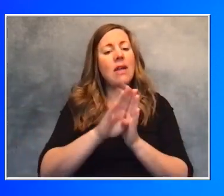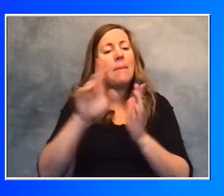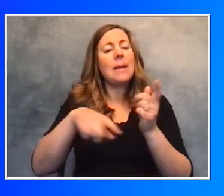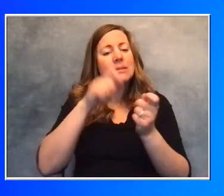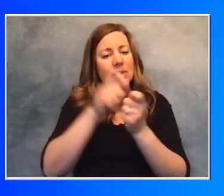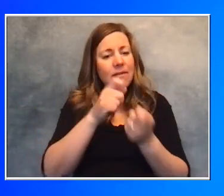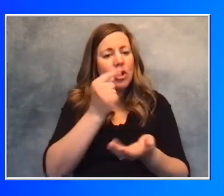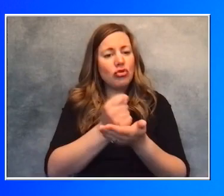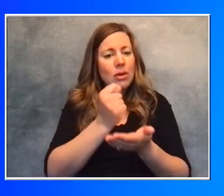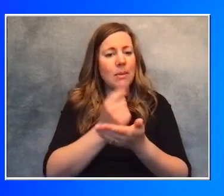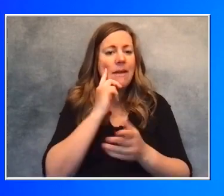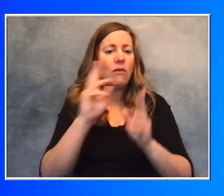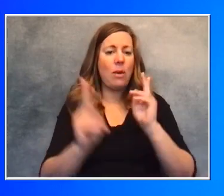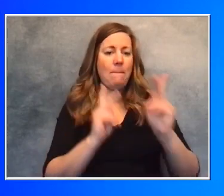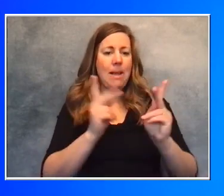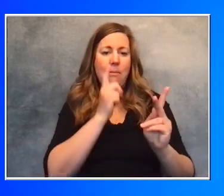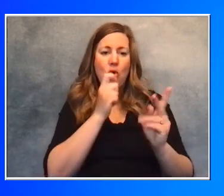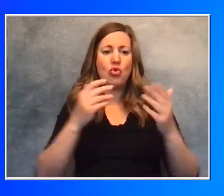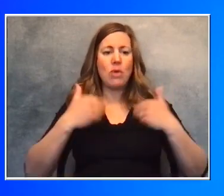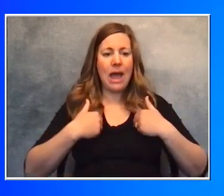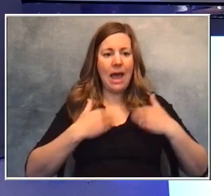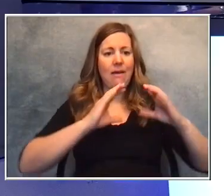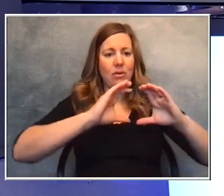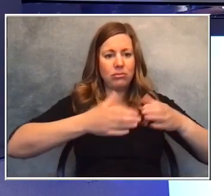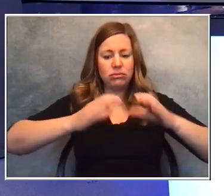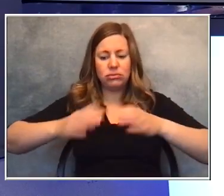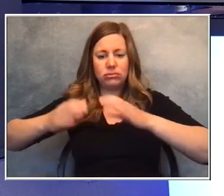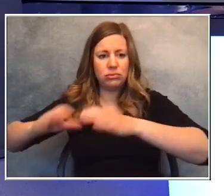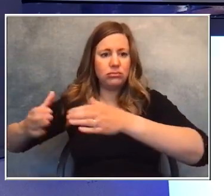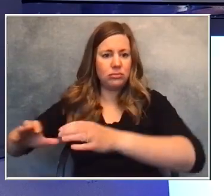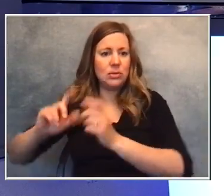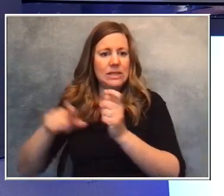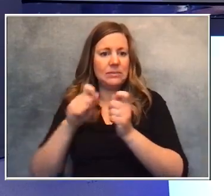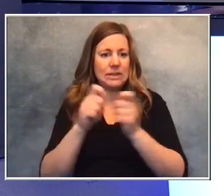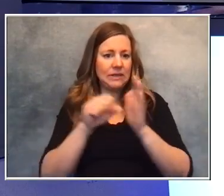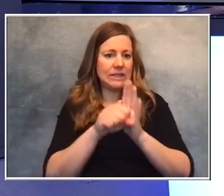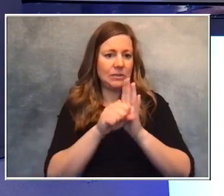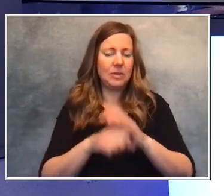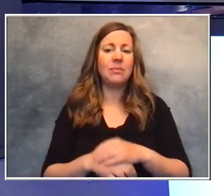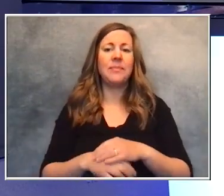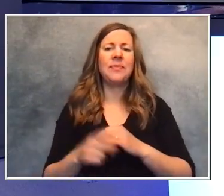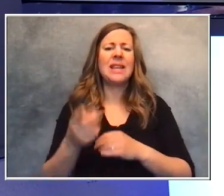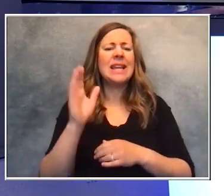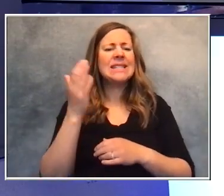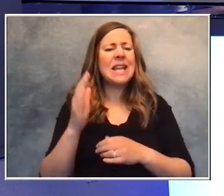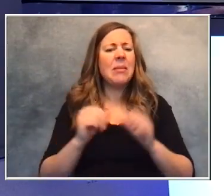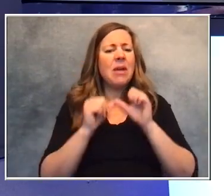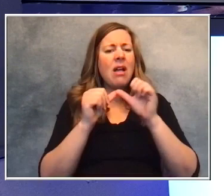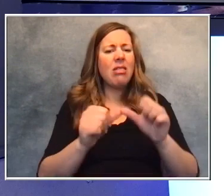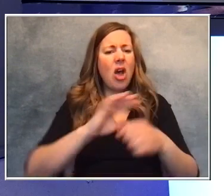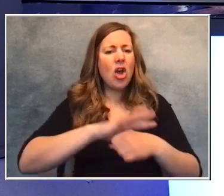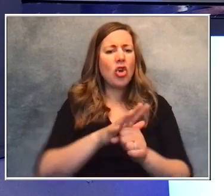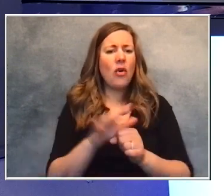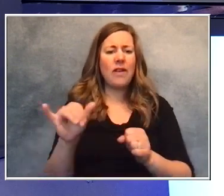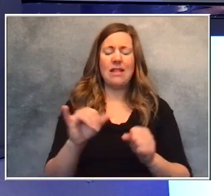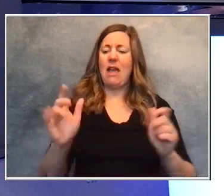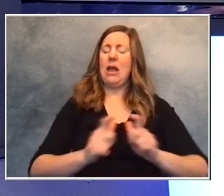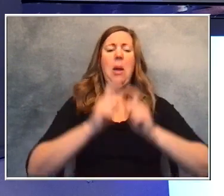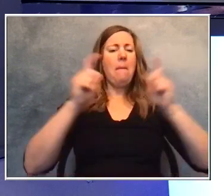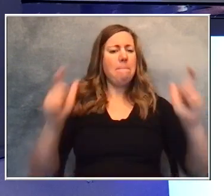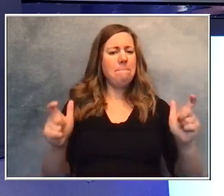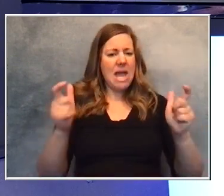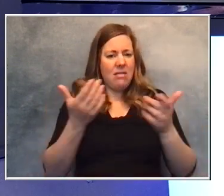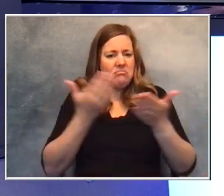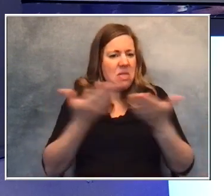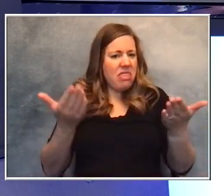patients in those different clusters with specific symptoms. You know, it feels like long COVID is this big black box. And